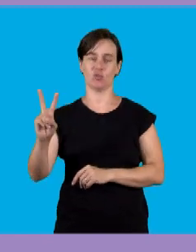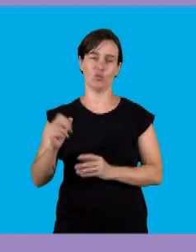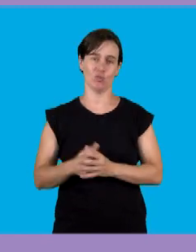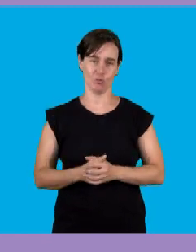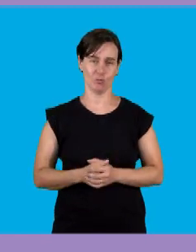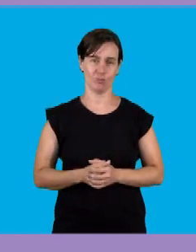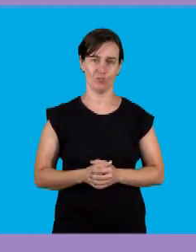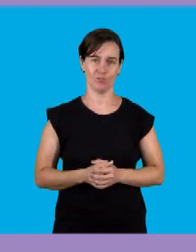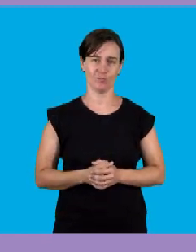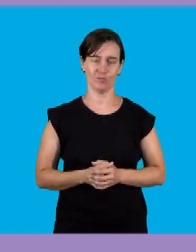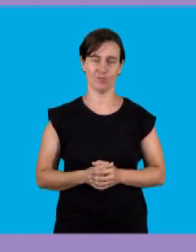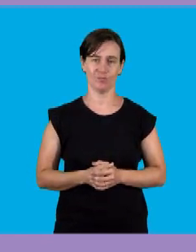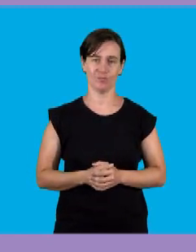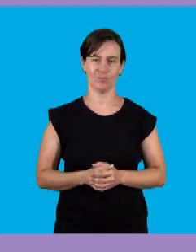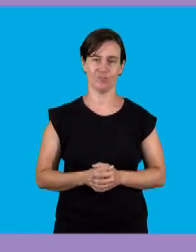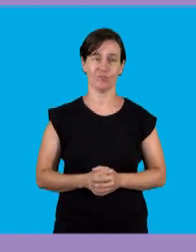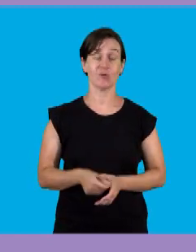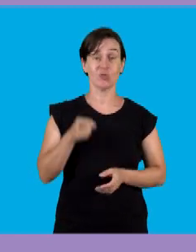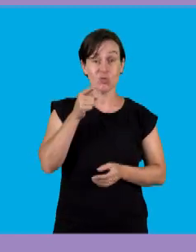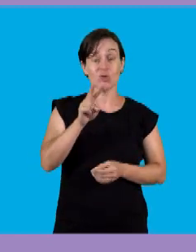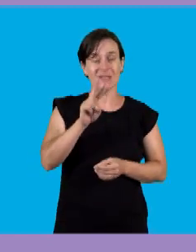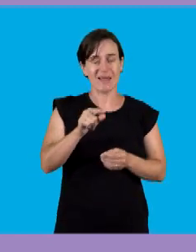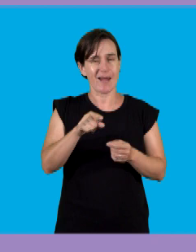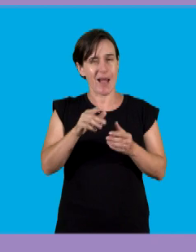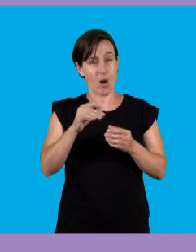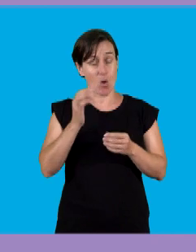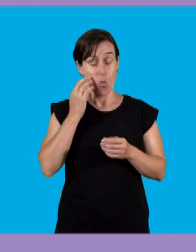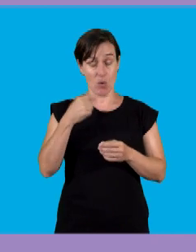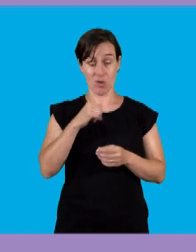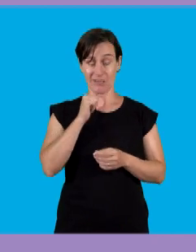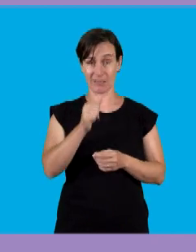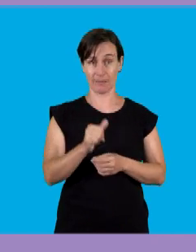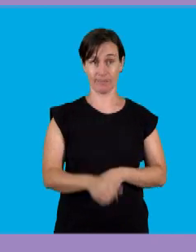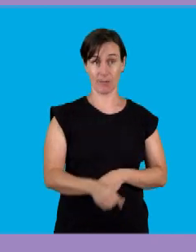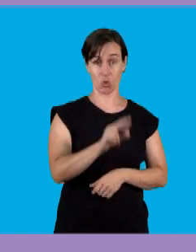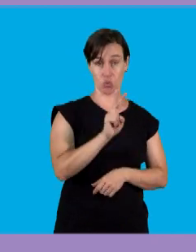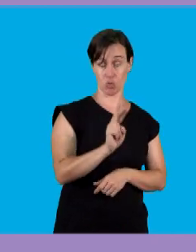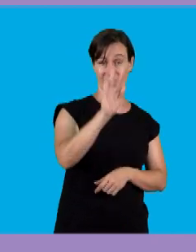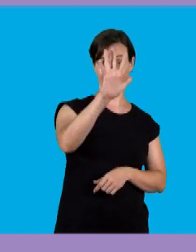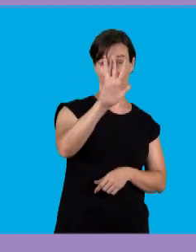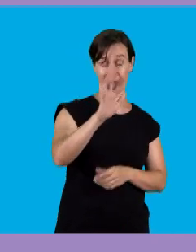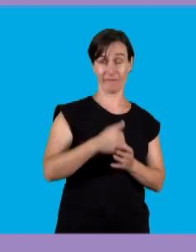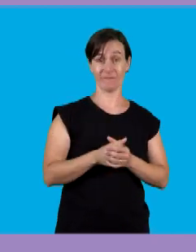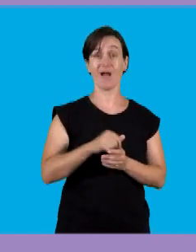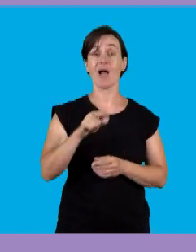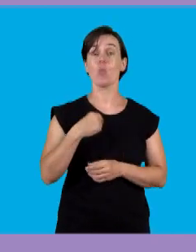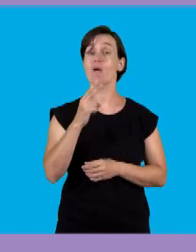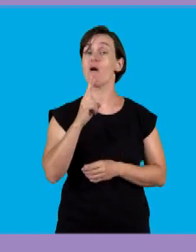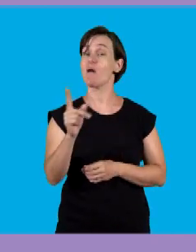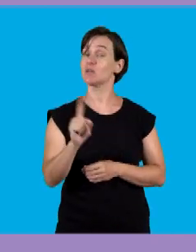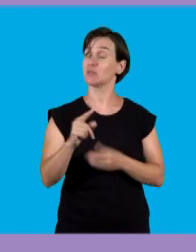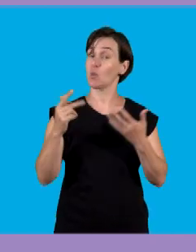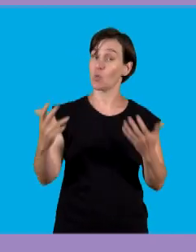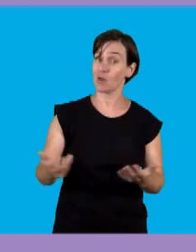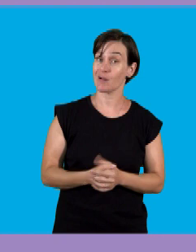that 32. So this now shows us that when we say 2 exponent 5, our answer